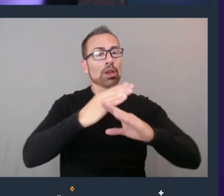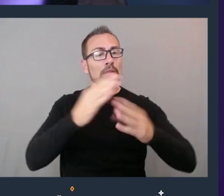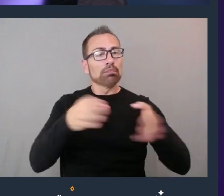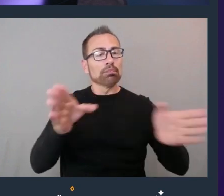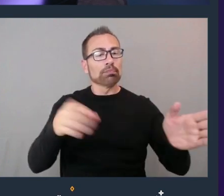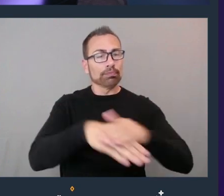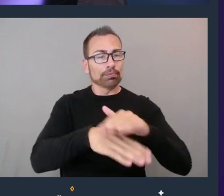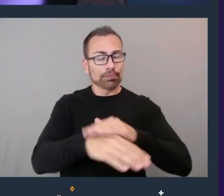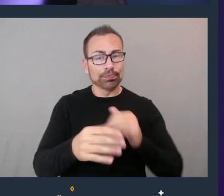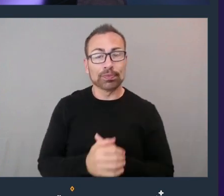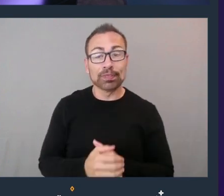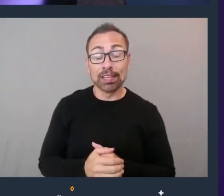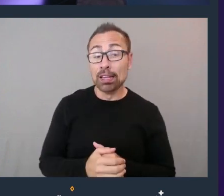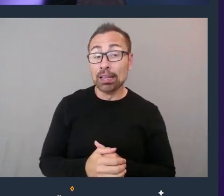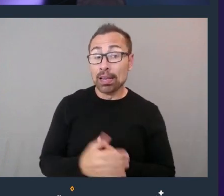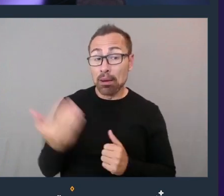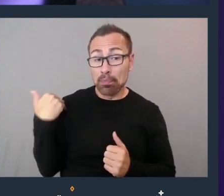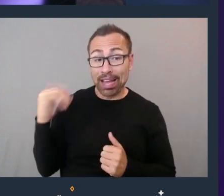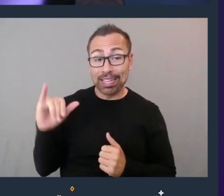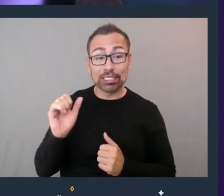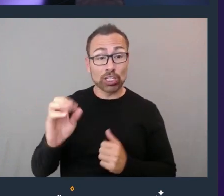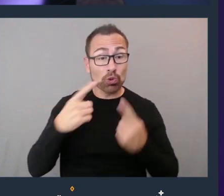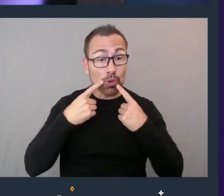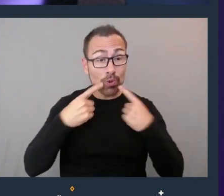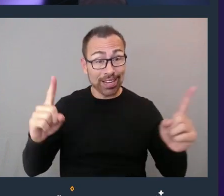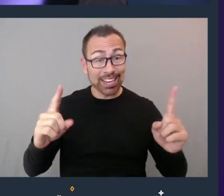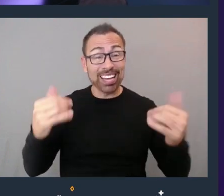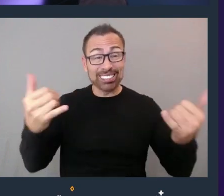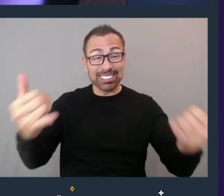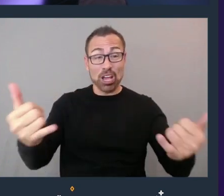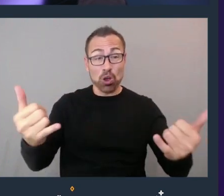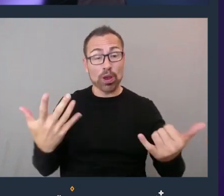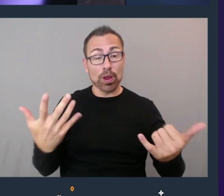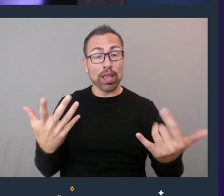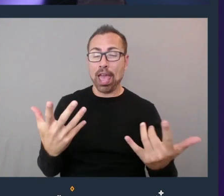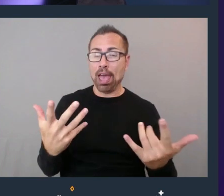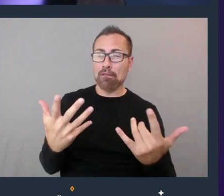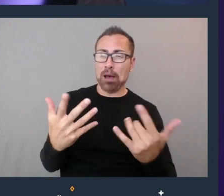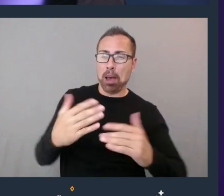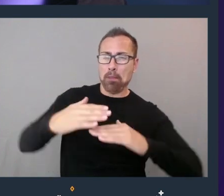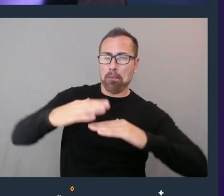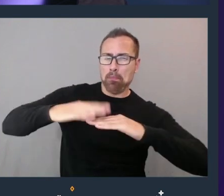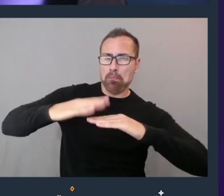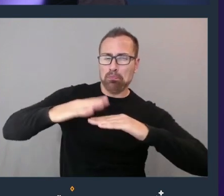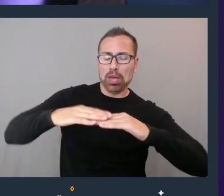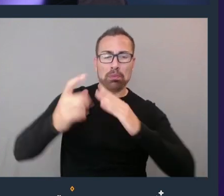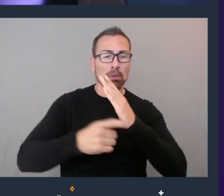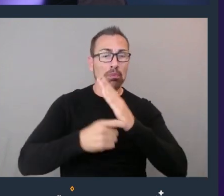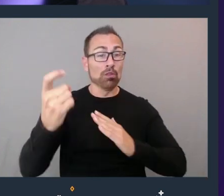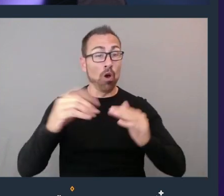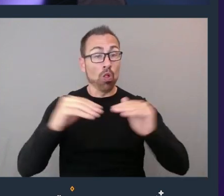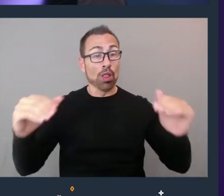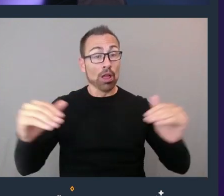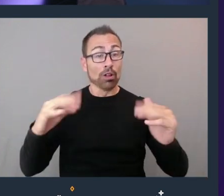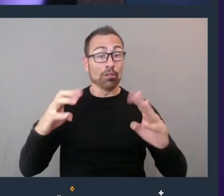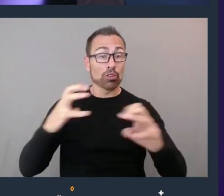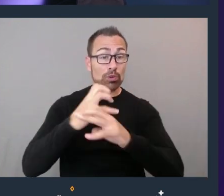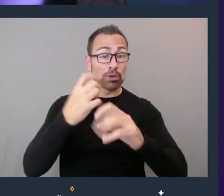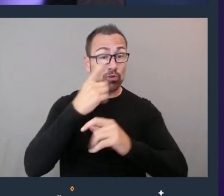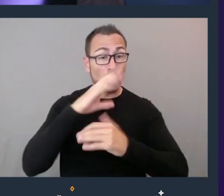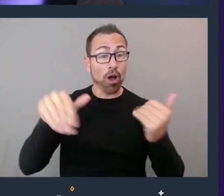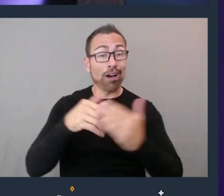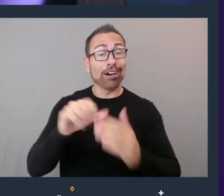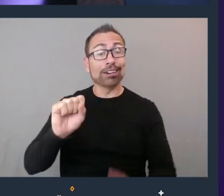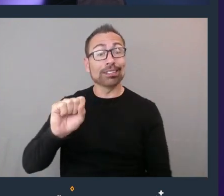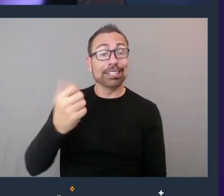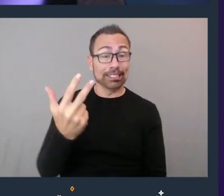now establishing a new minimum default level of encryption across all of S3. And we completed that rollout just in the last few weeks,